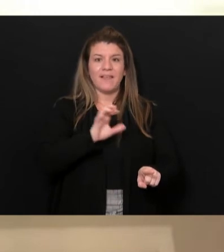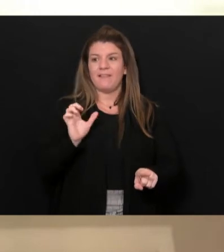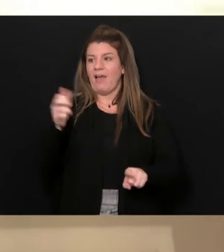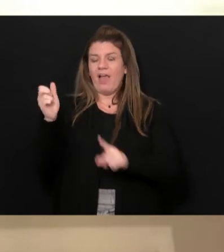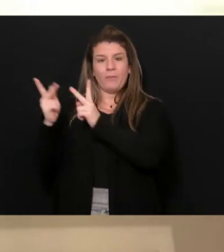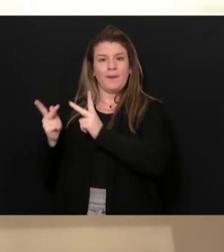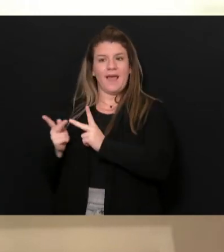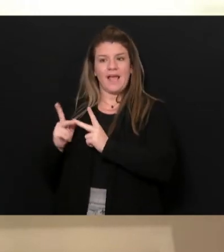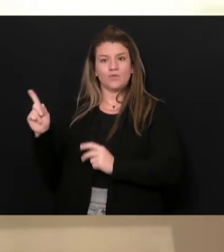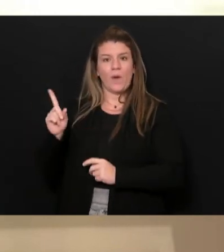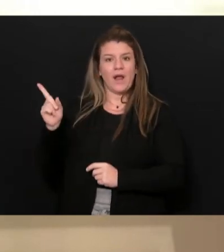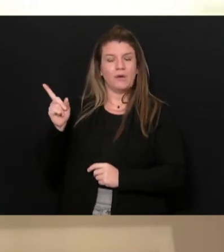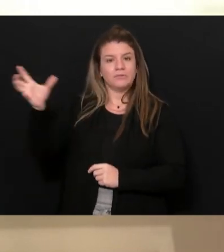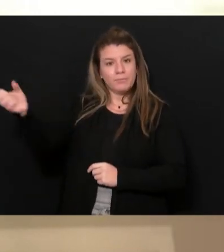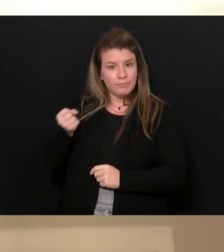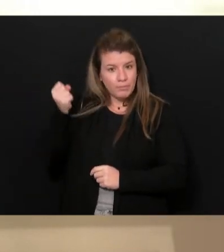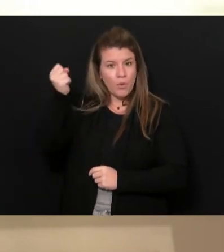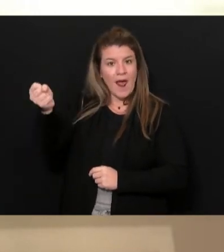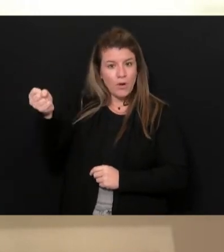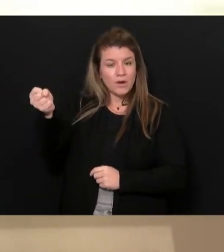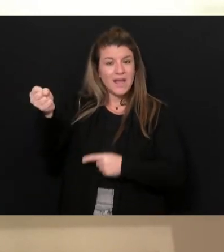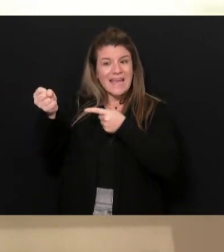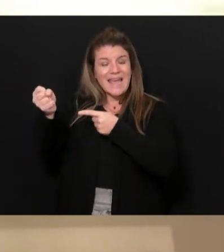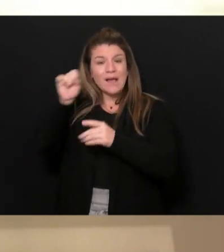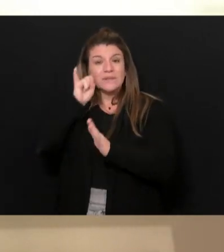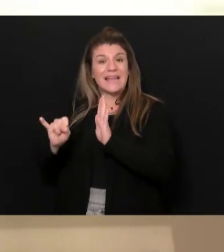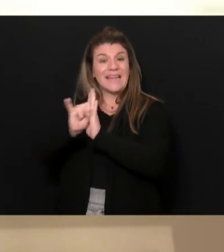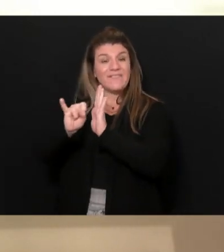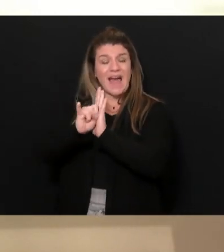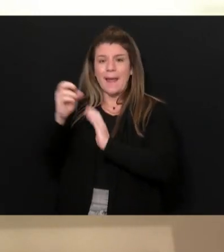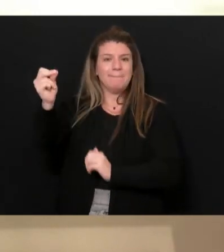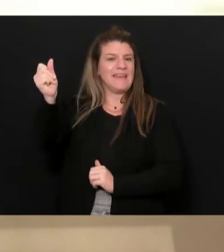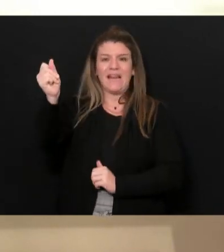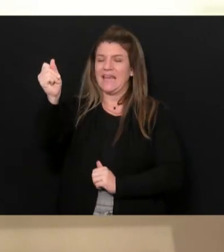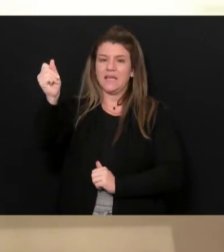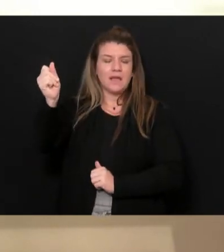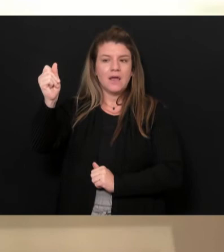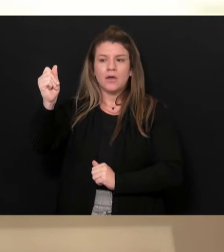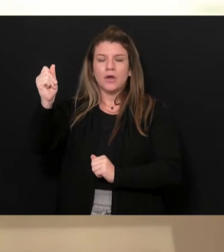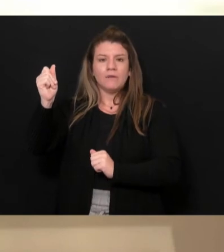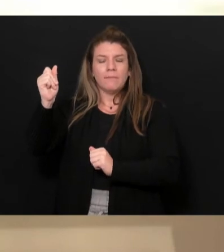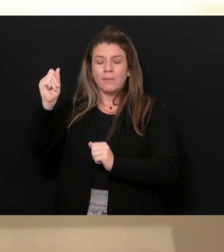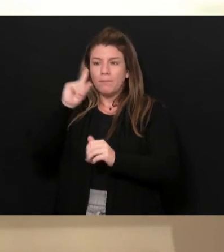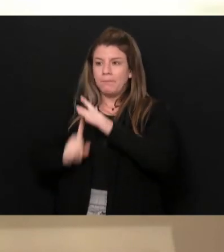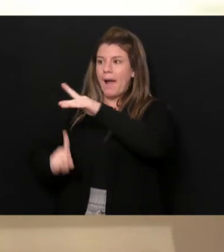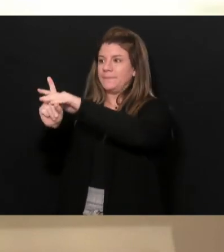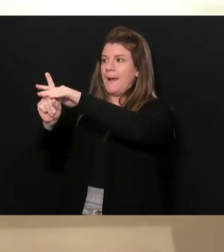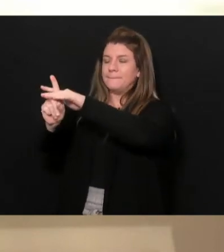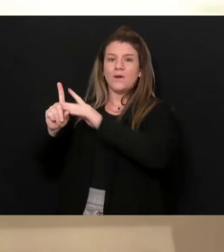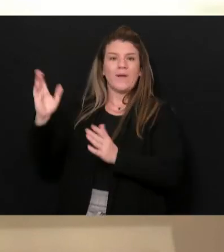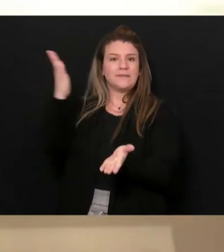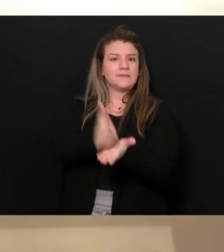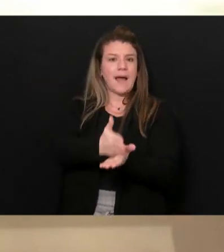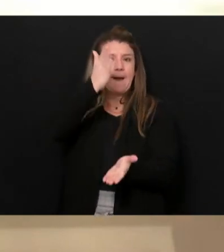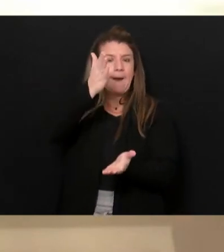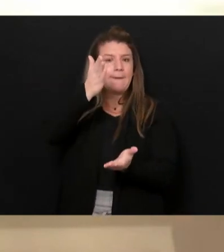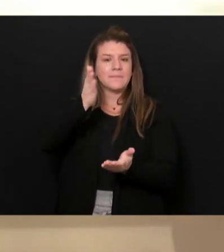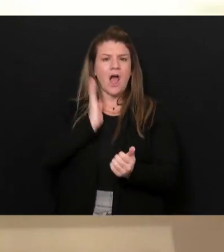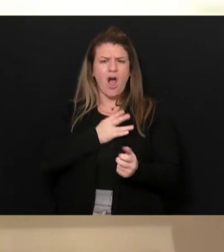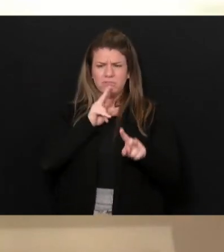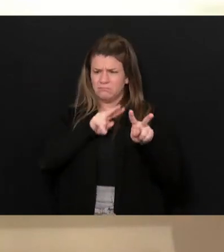where it was pulled out, it was identified. It immediately triggered our process to stop and make